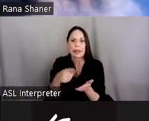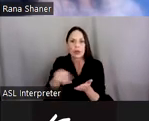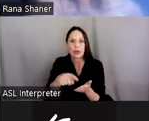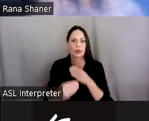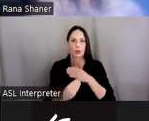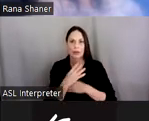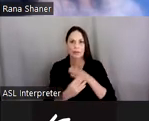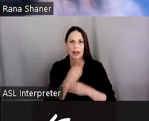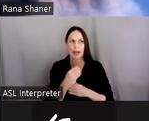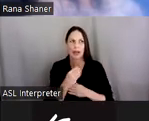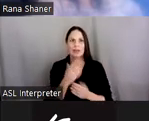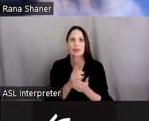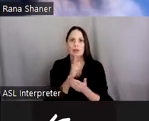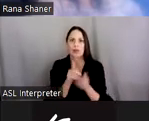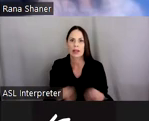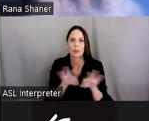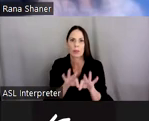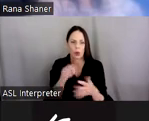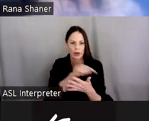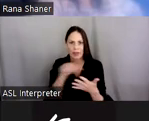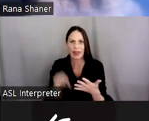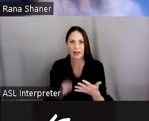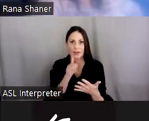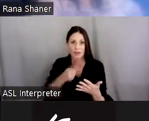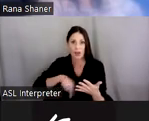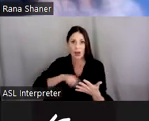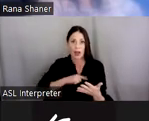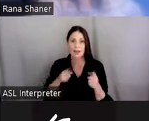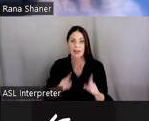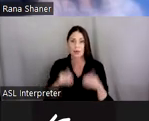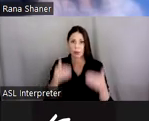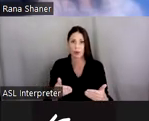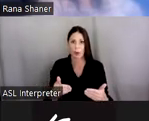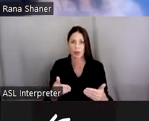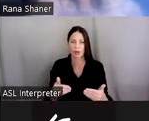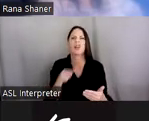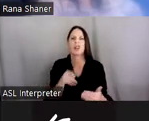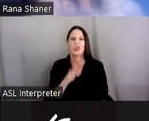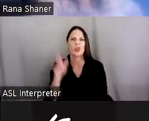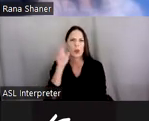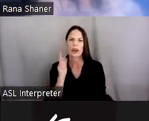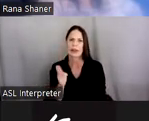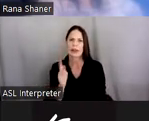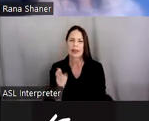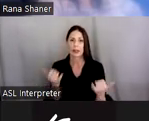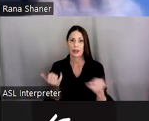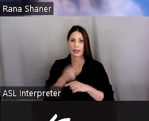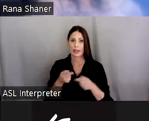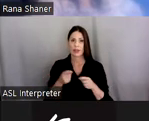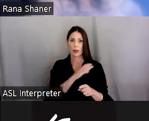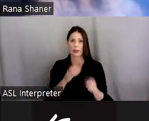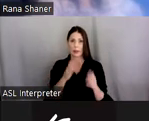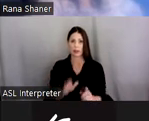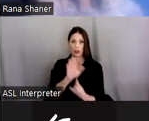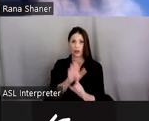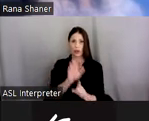really important things for us as we move forward. So as you'll hear later today in the commissioner's briefing, are